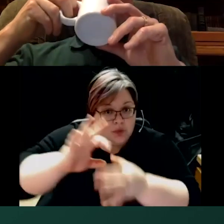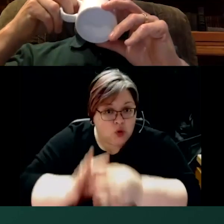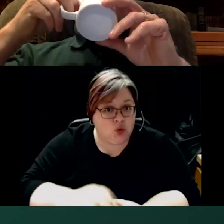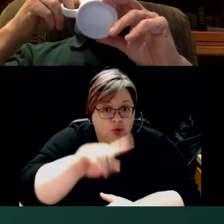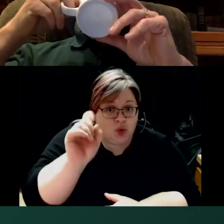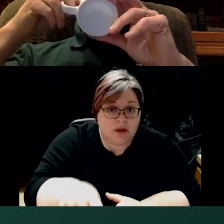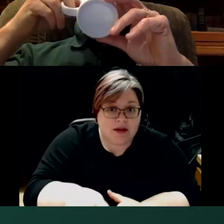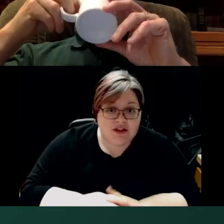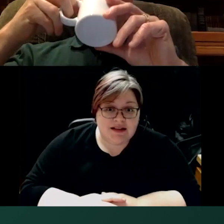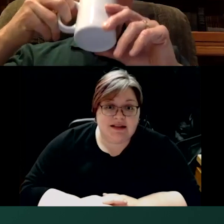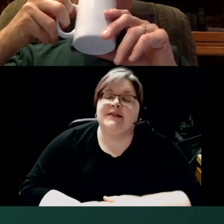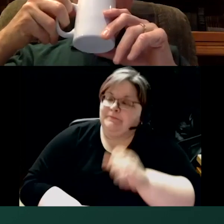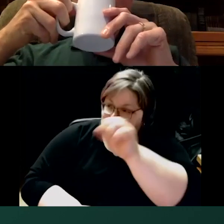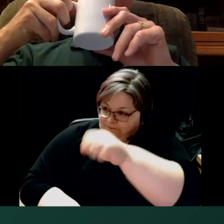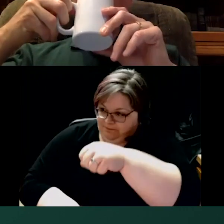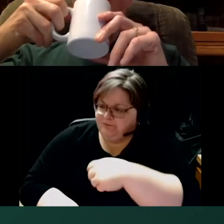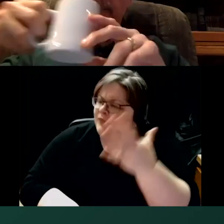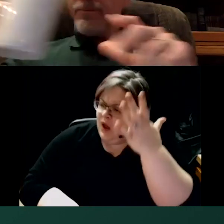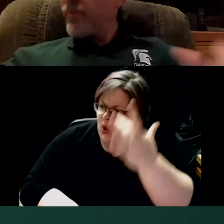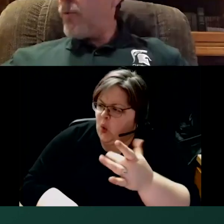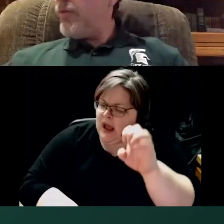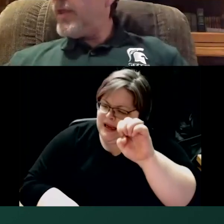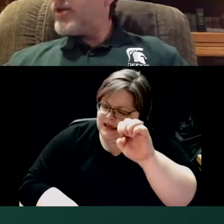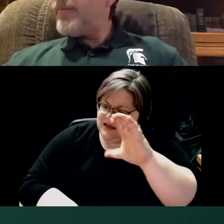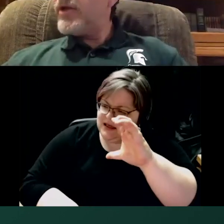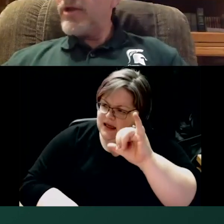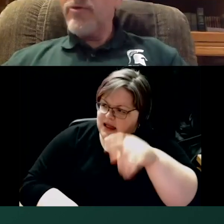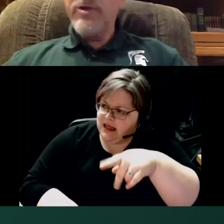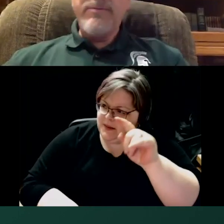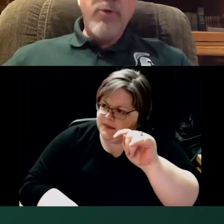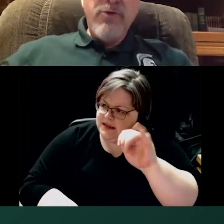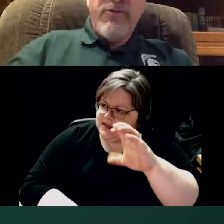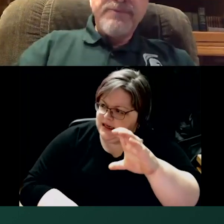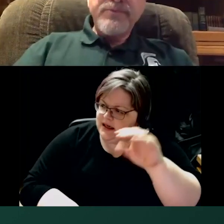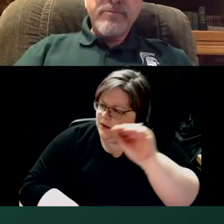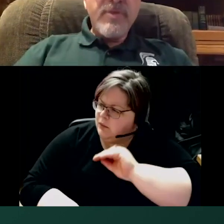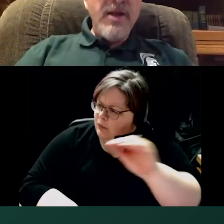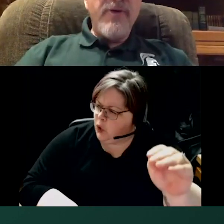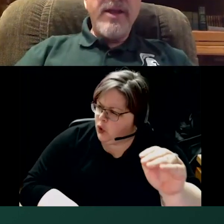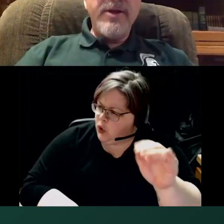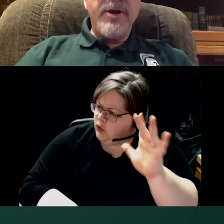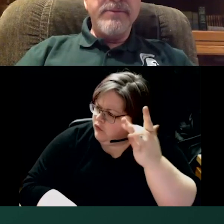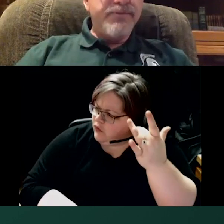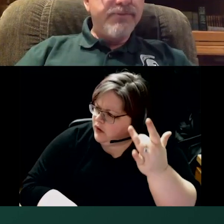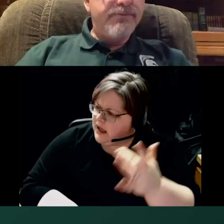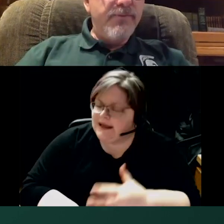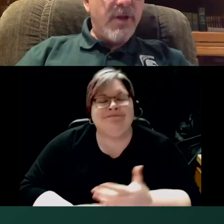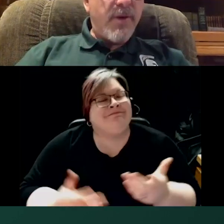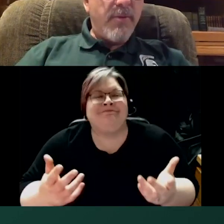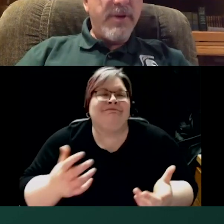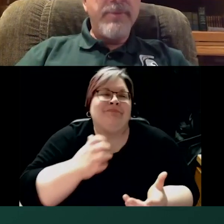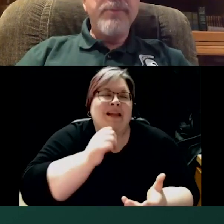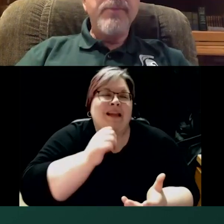Yes. Why does the ecliptic move? Well, the ecliptic doesn't really move. If I can,